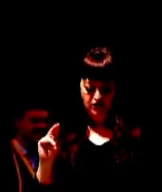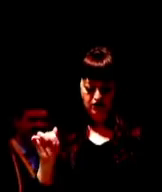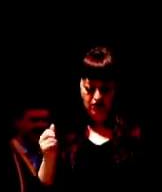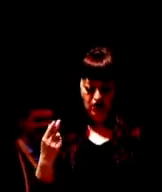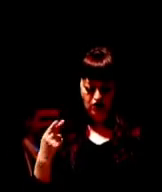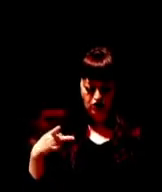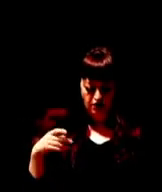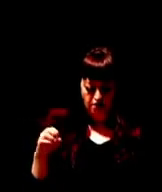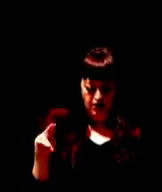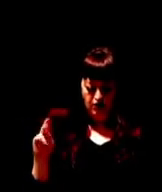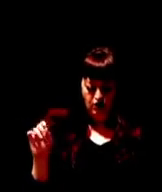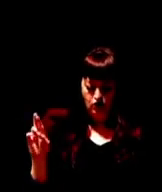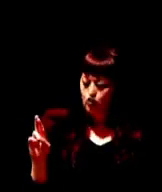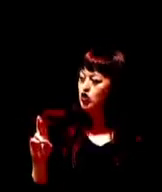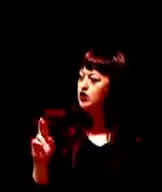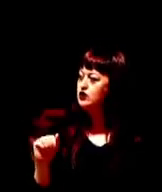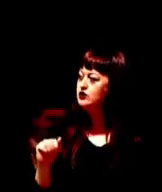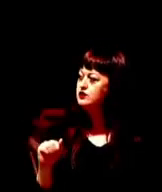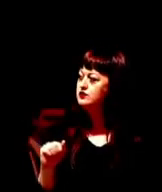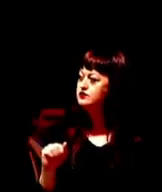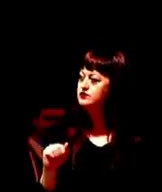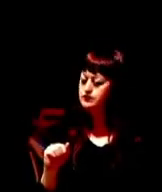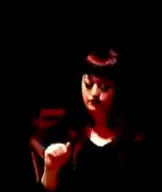Nash Penner.